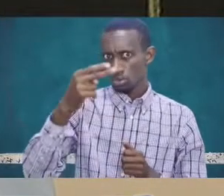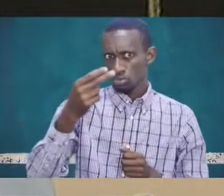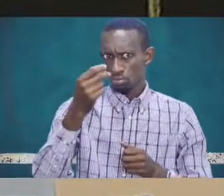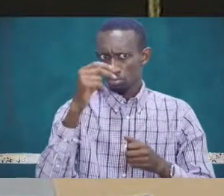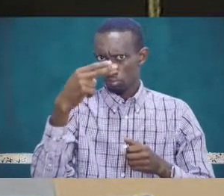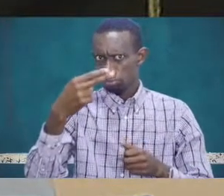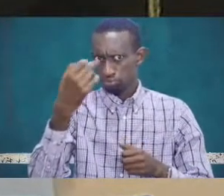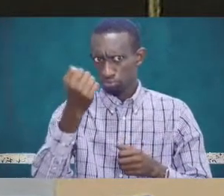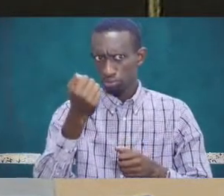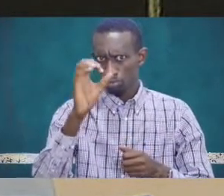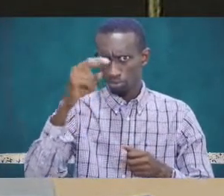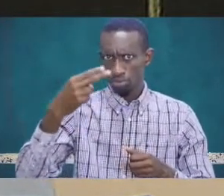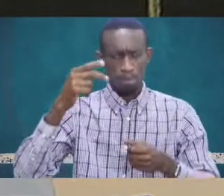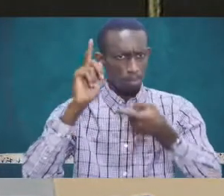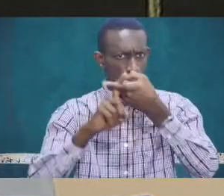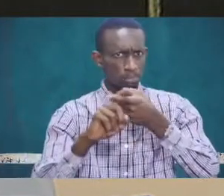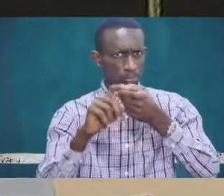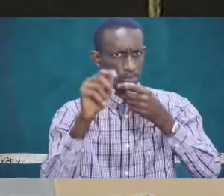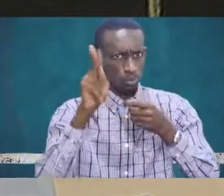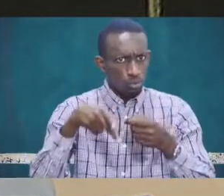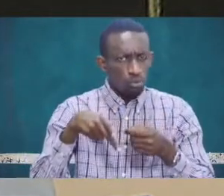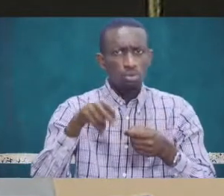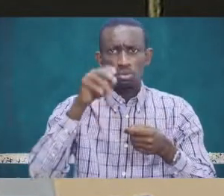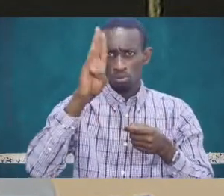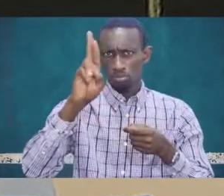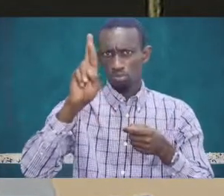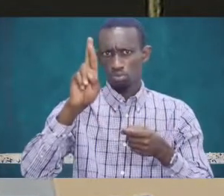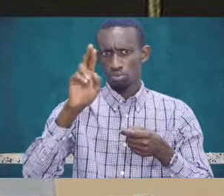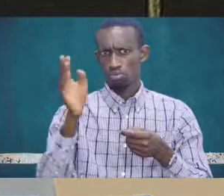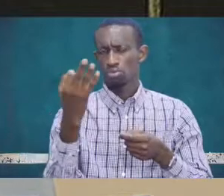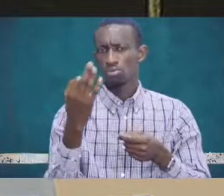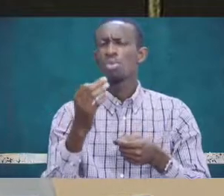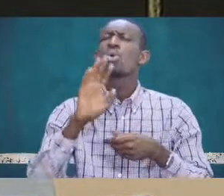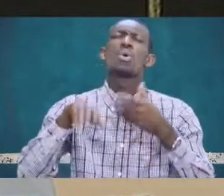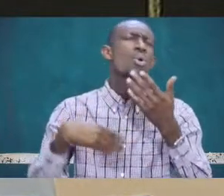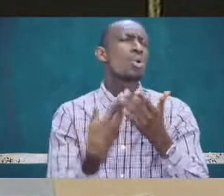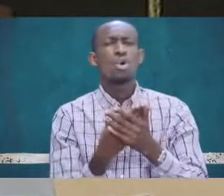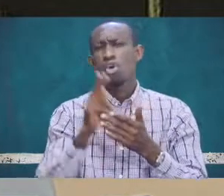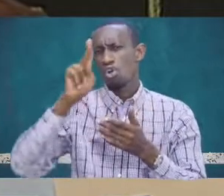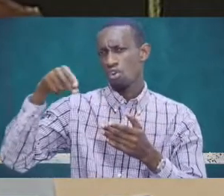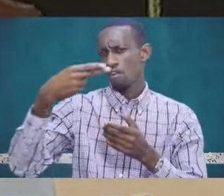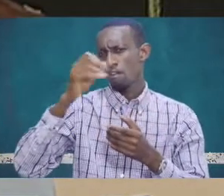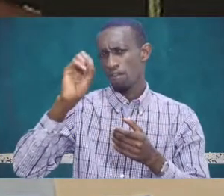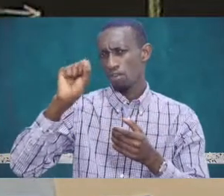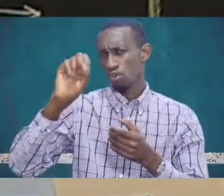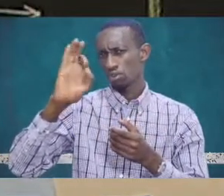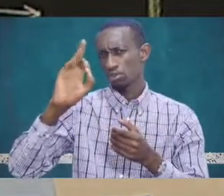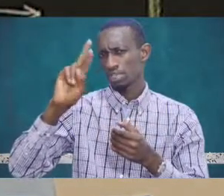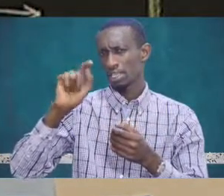the phosphorus halides. So all the phosphorus halides react with ethanol and then